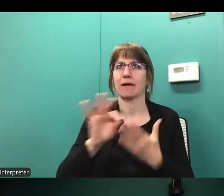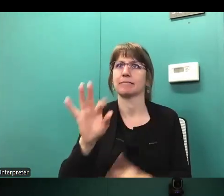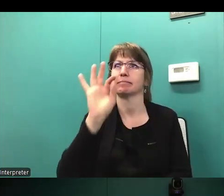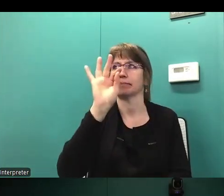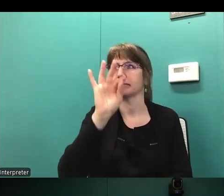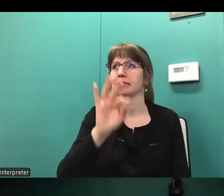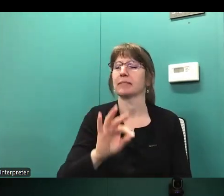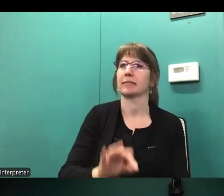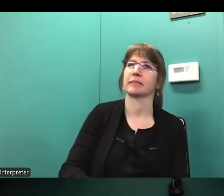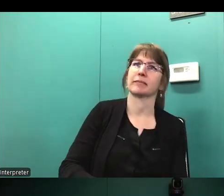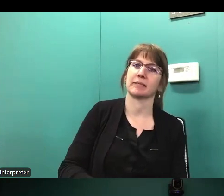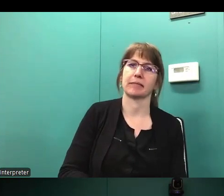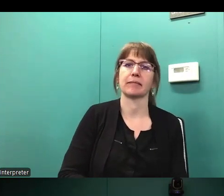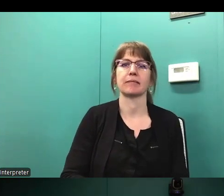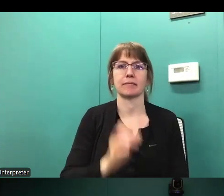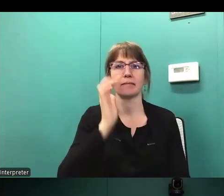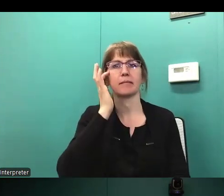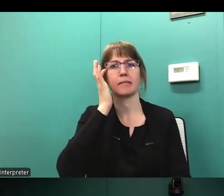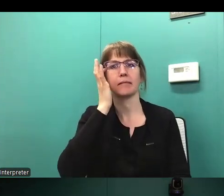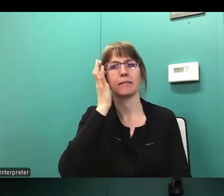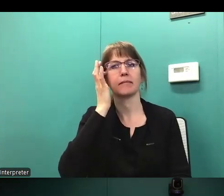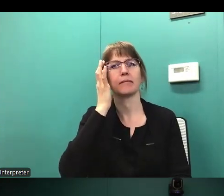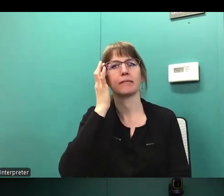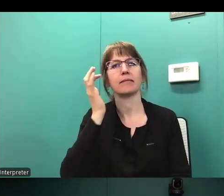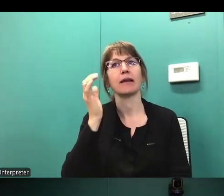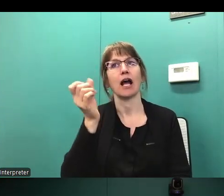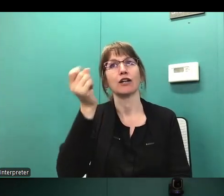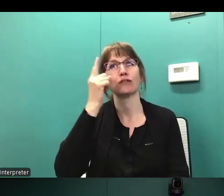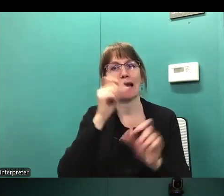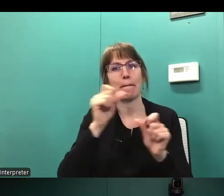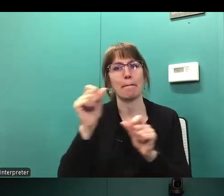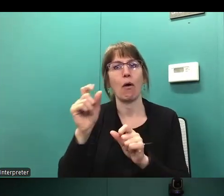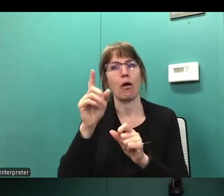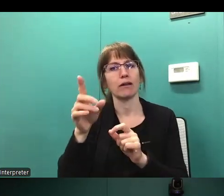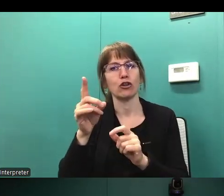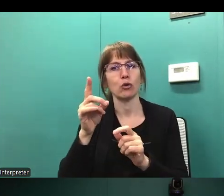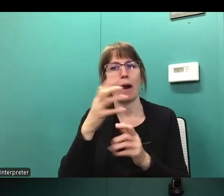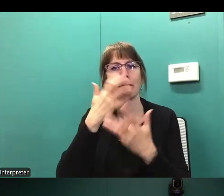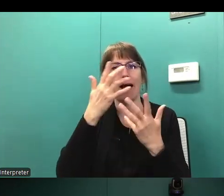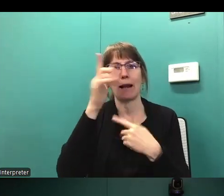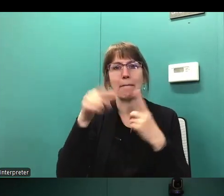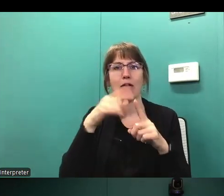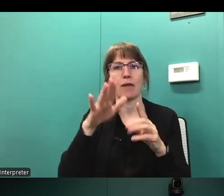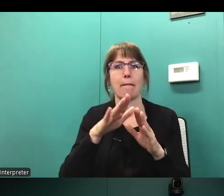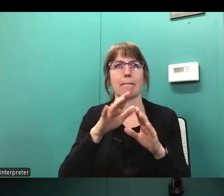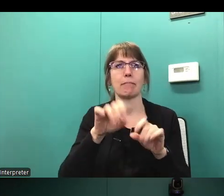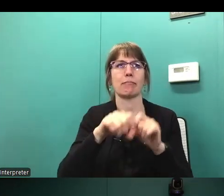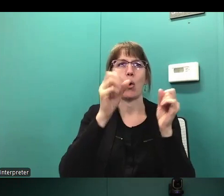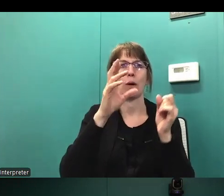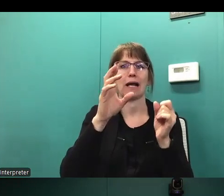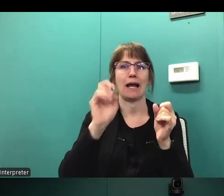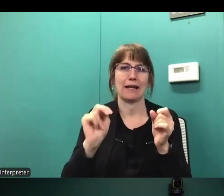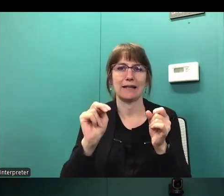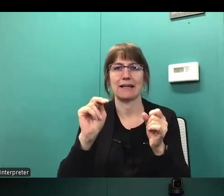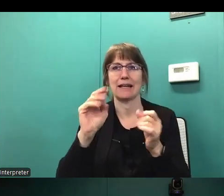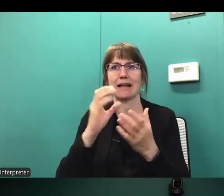9, good job. It's understandable that you are mad about the broken cups. How many are in this one?